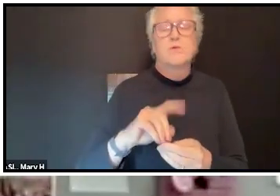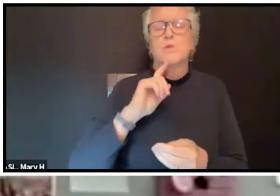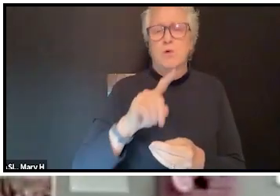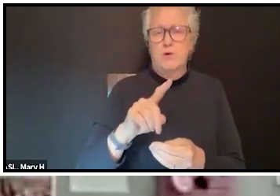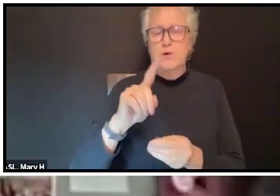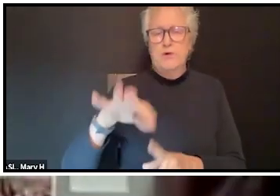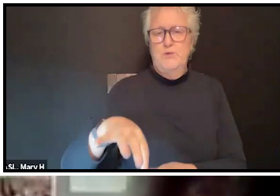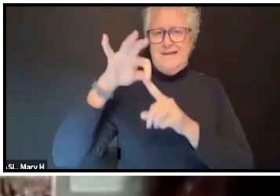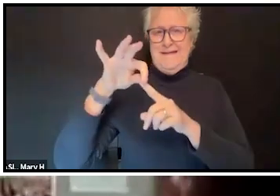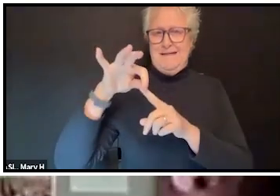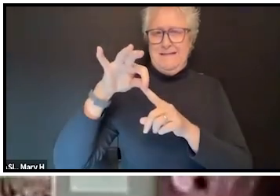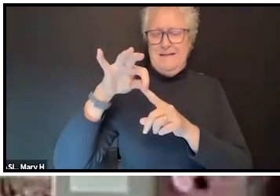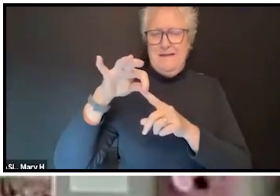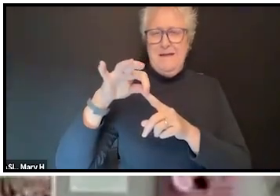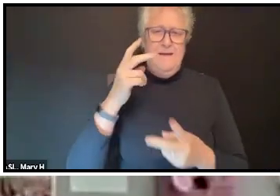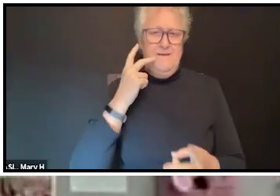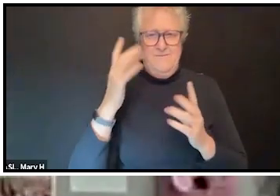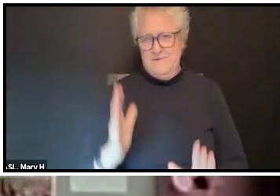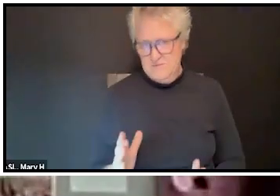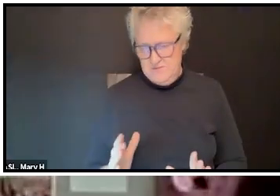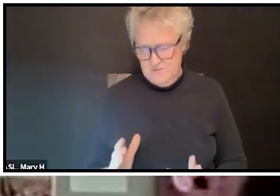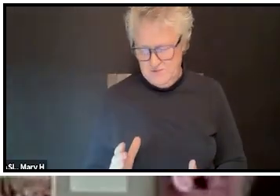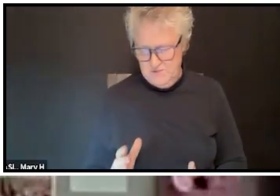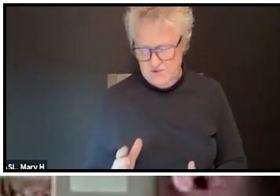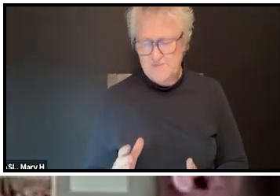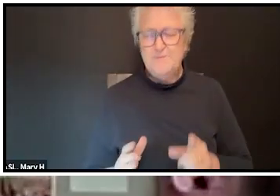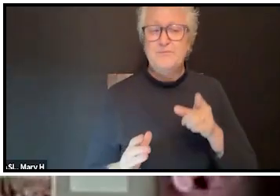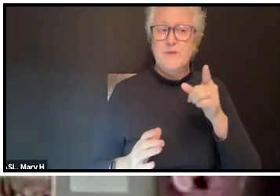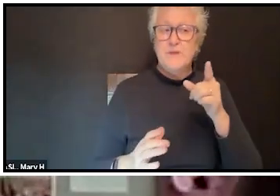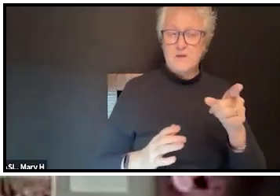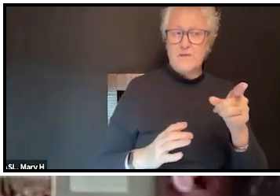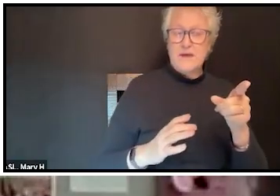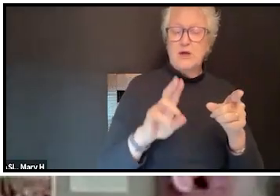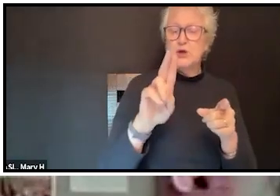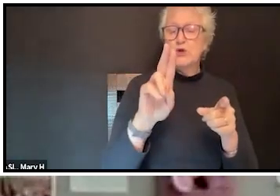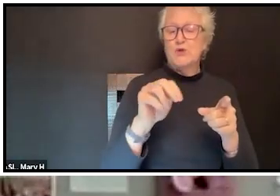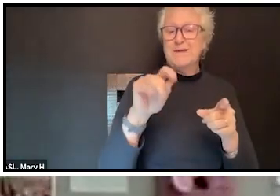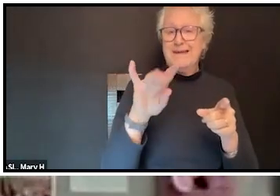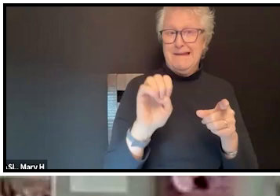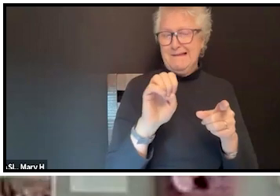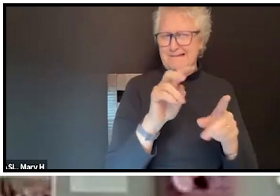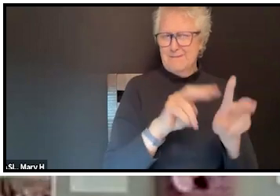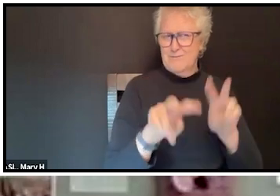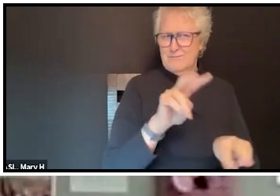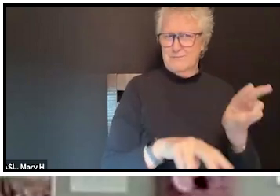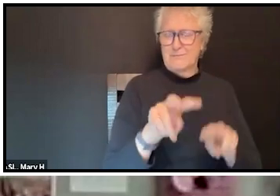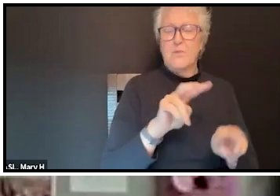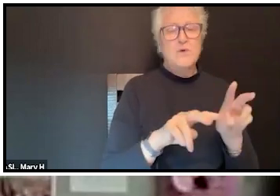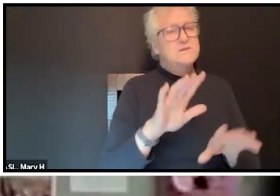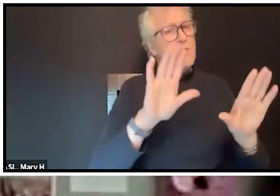on-demand viewing option has been a wonderful resource for many of us. We had an